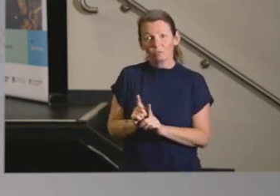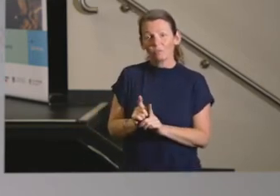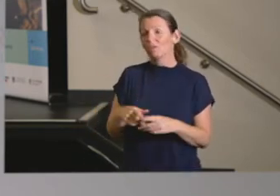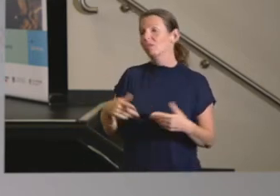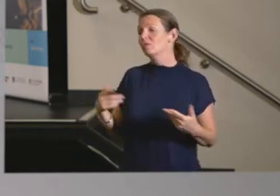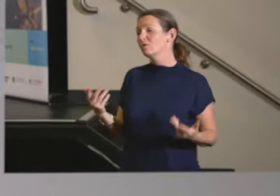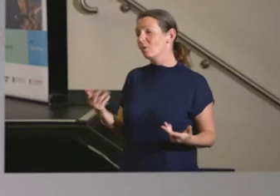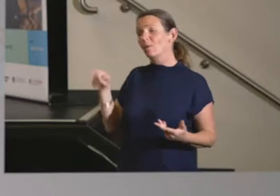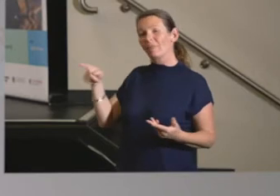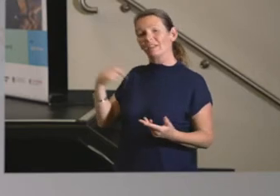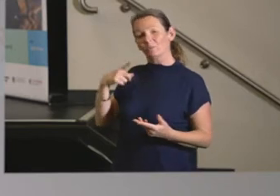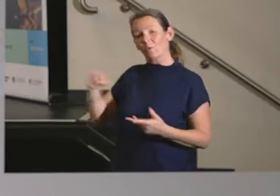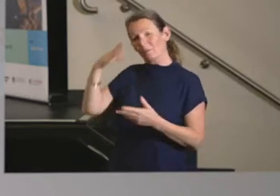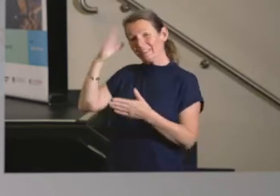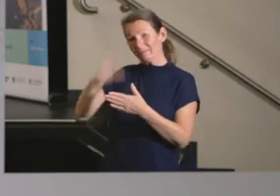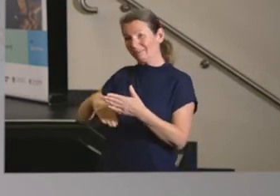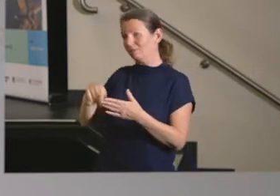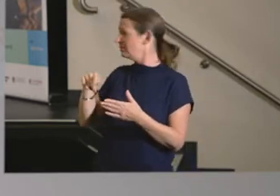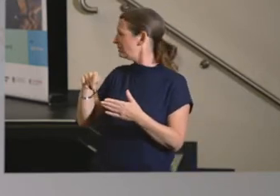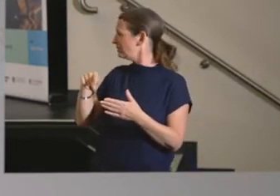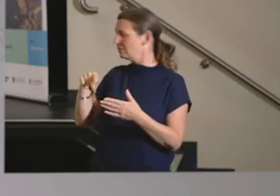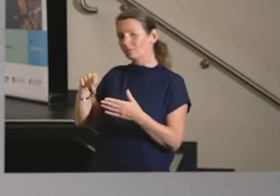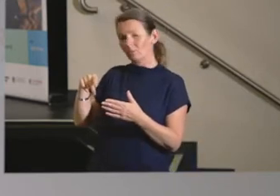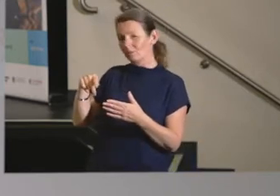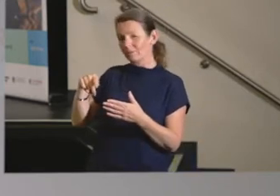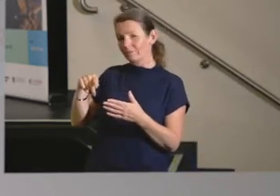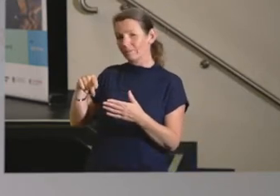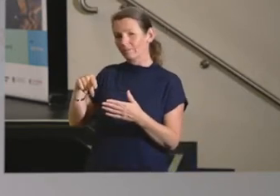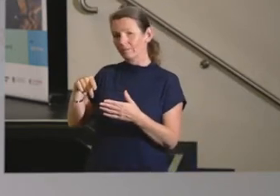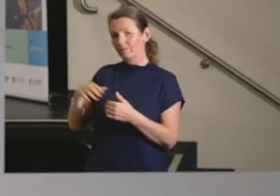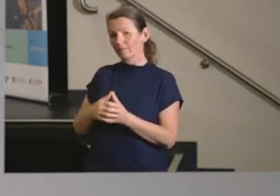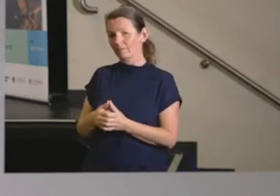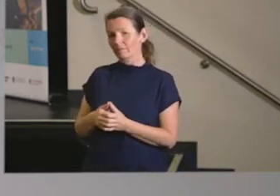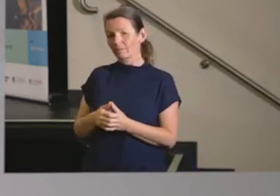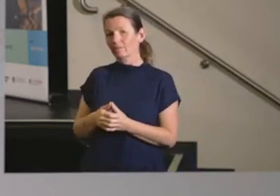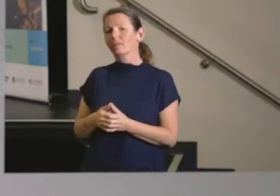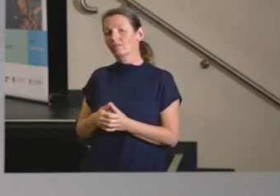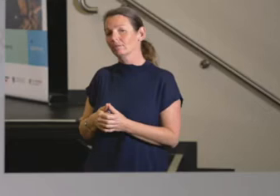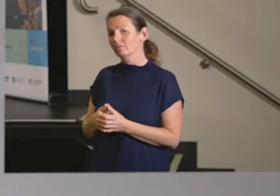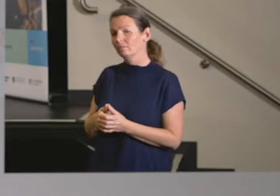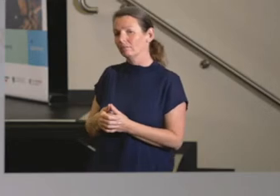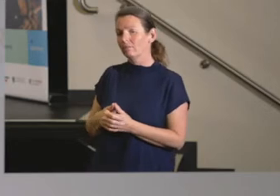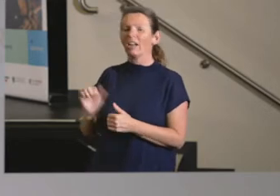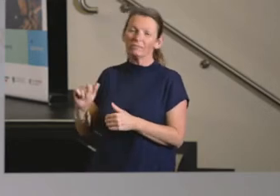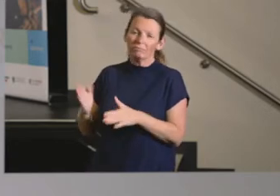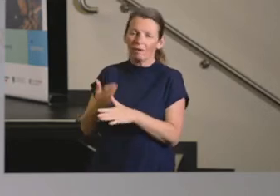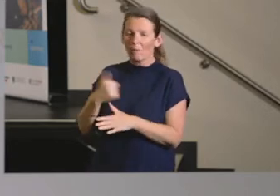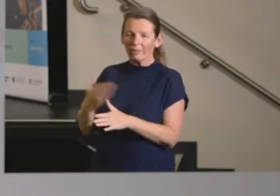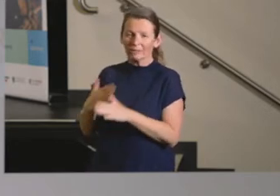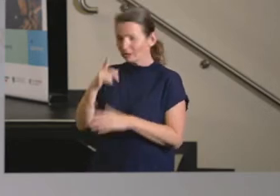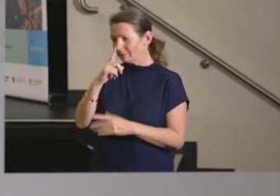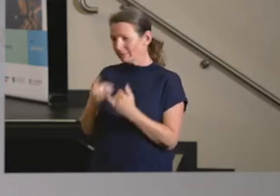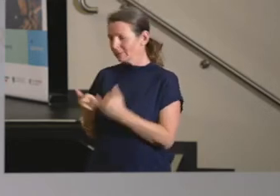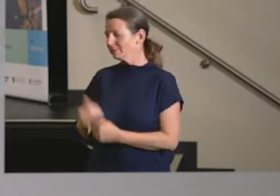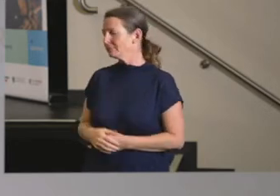that. And that's something that's been experienced here by First Nations people. Our work is very much centered on our